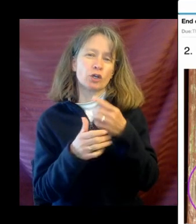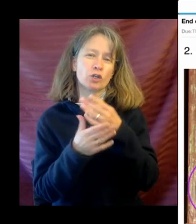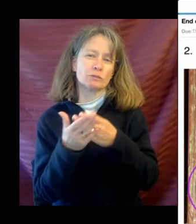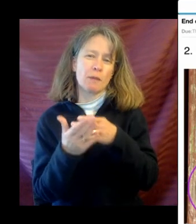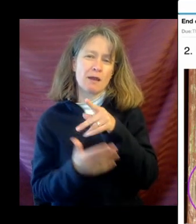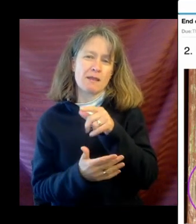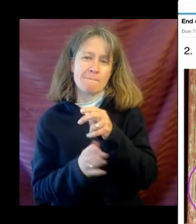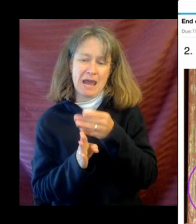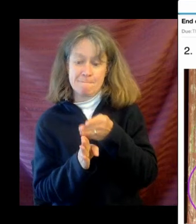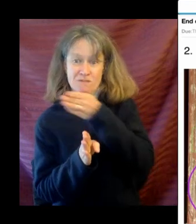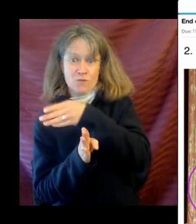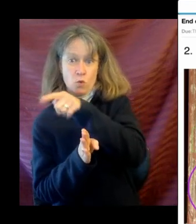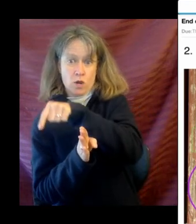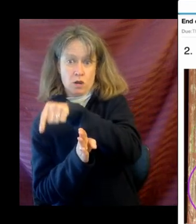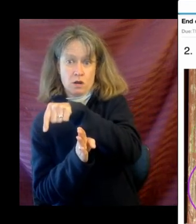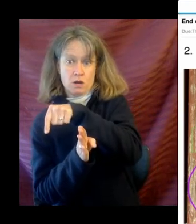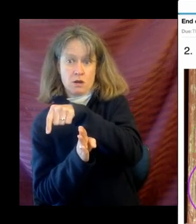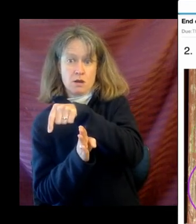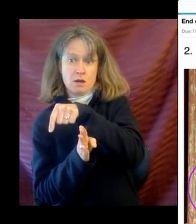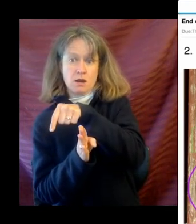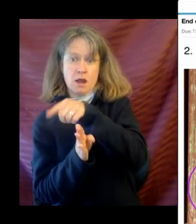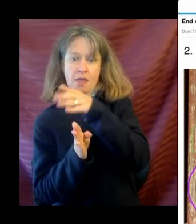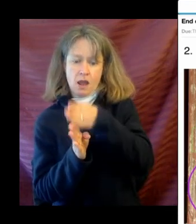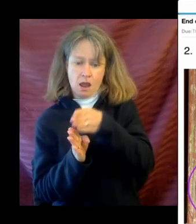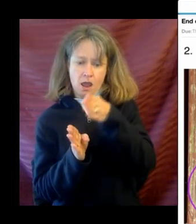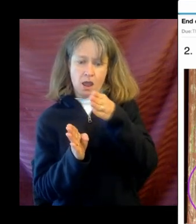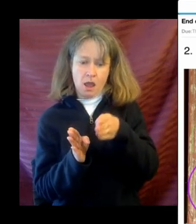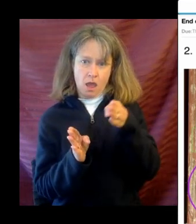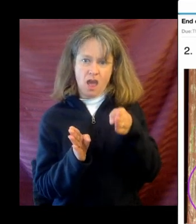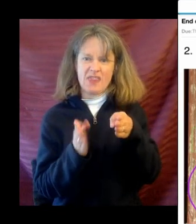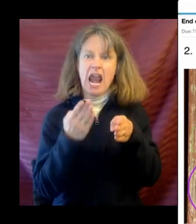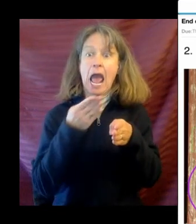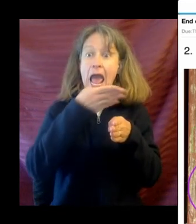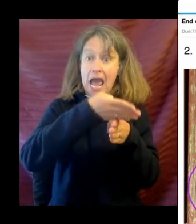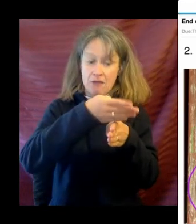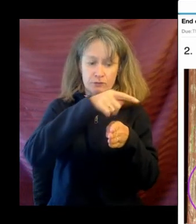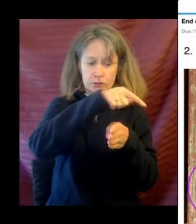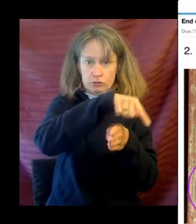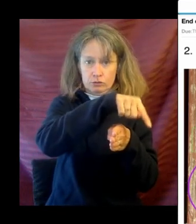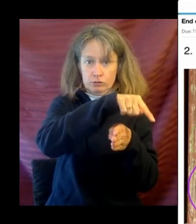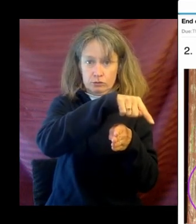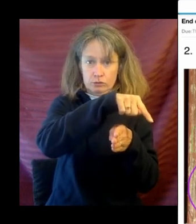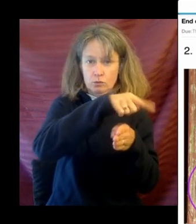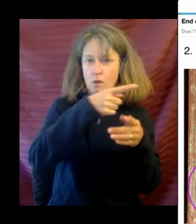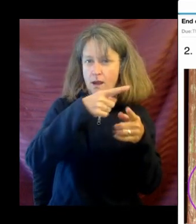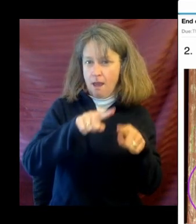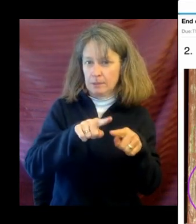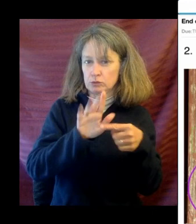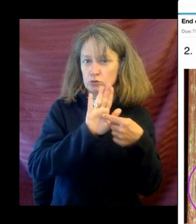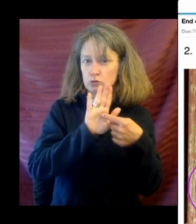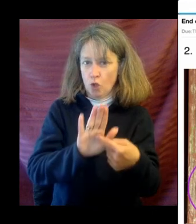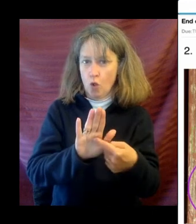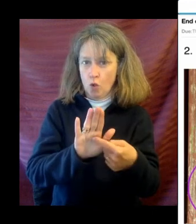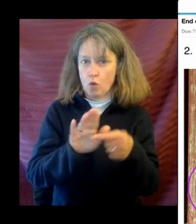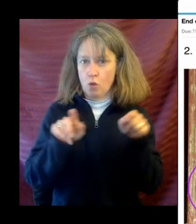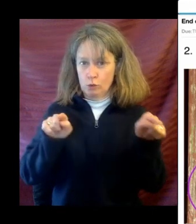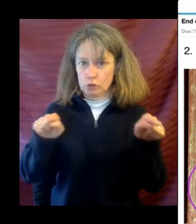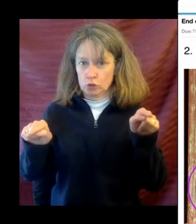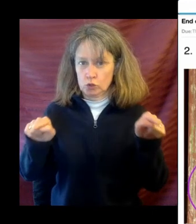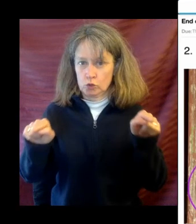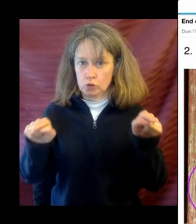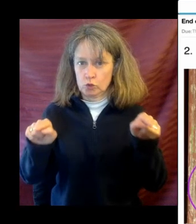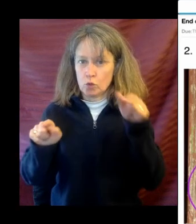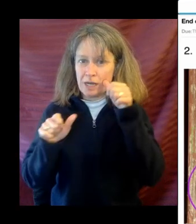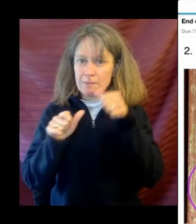pattern and what would come after that part in the pattern. So remember, you are